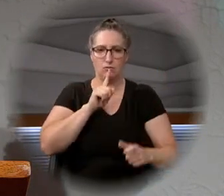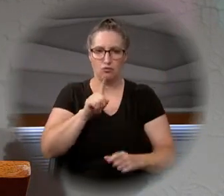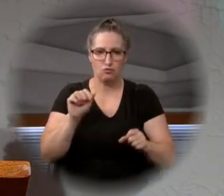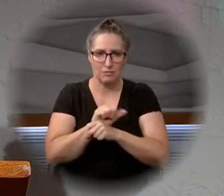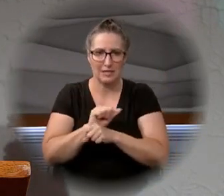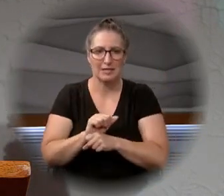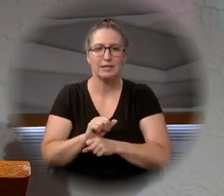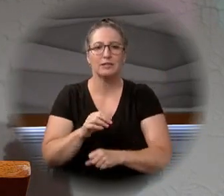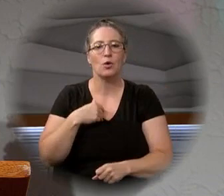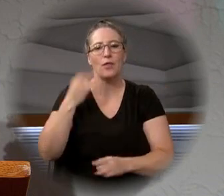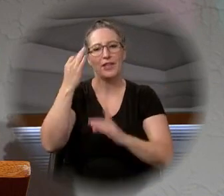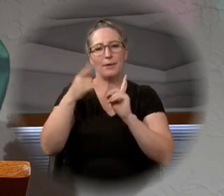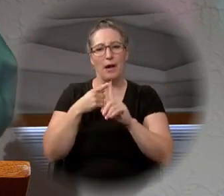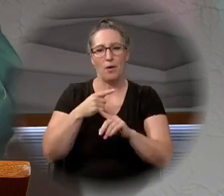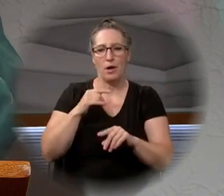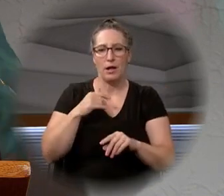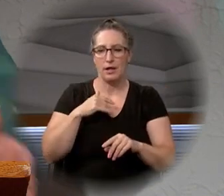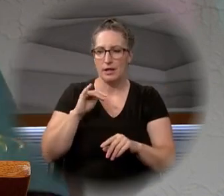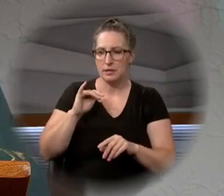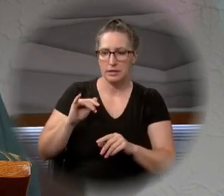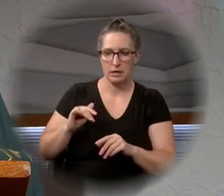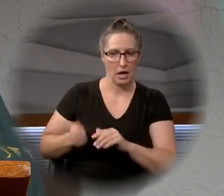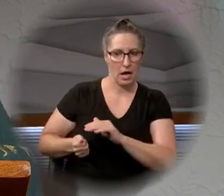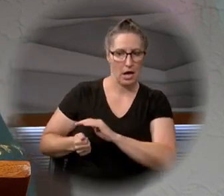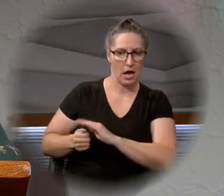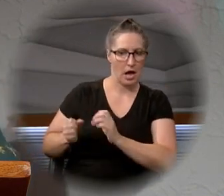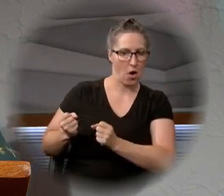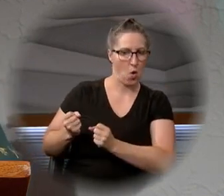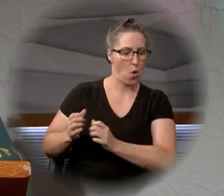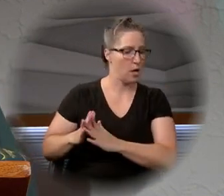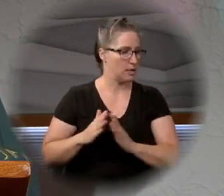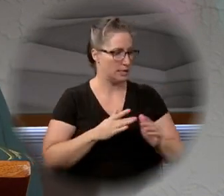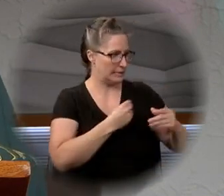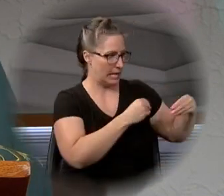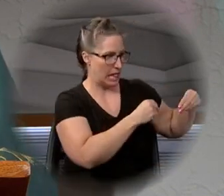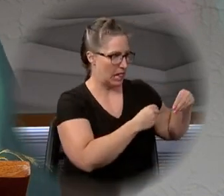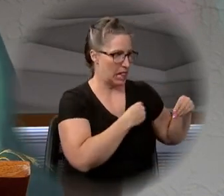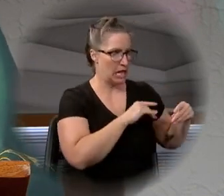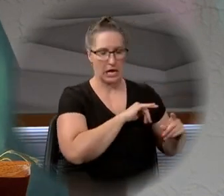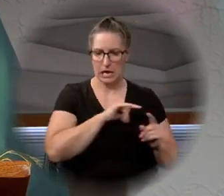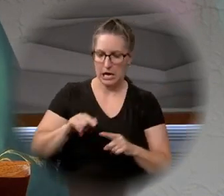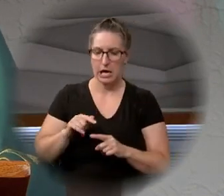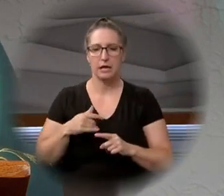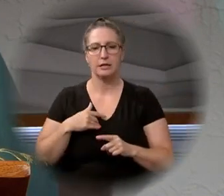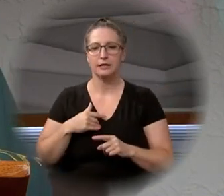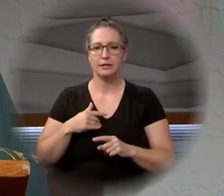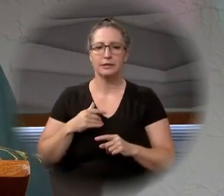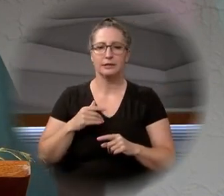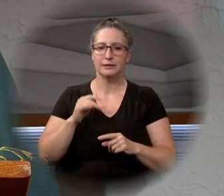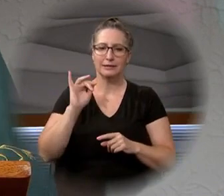guys selling and making it a priority to grow into the goodness of the kingdom of heaven